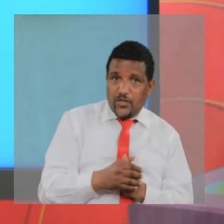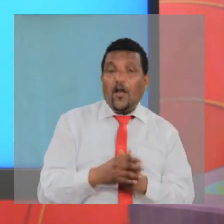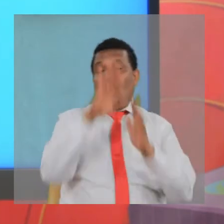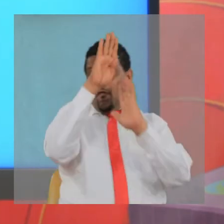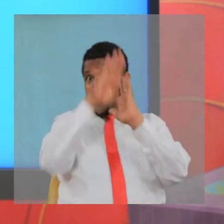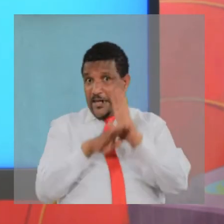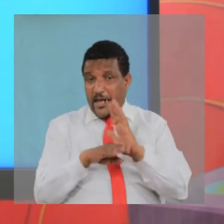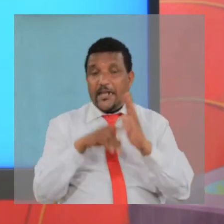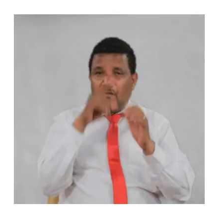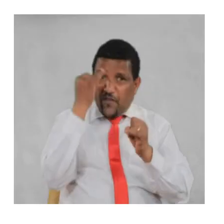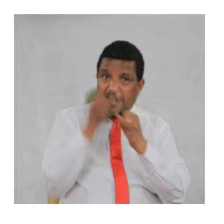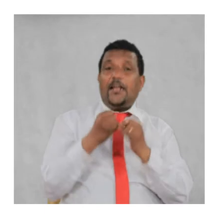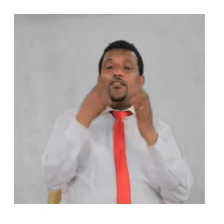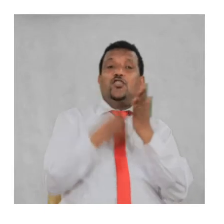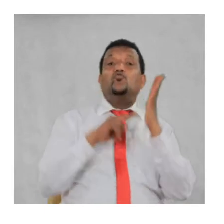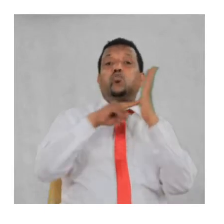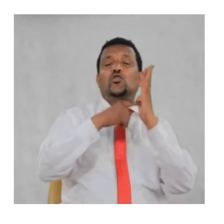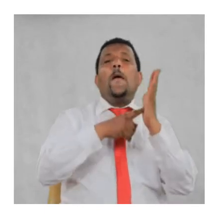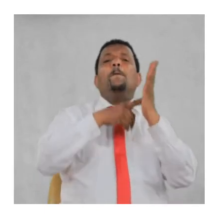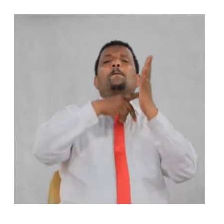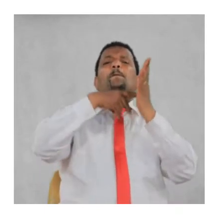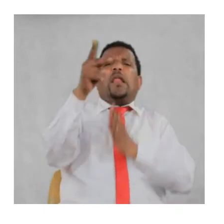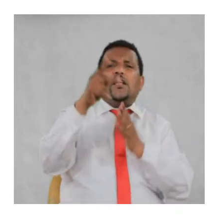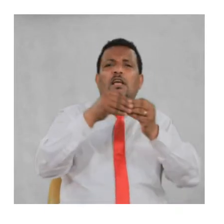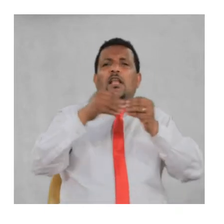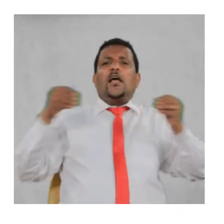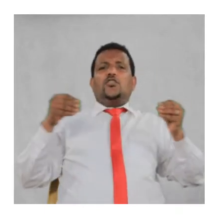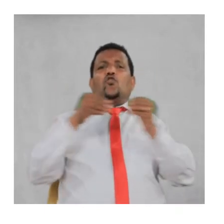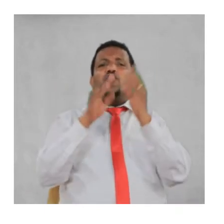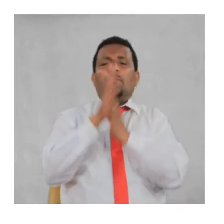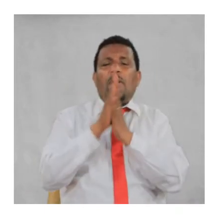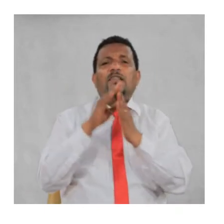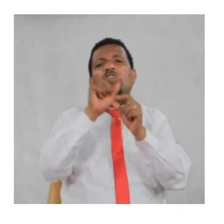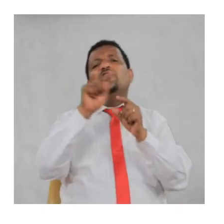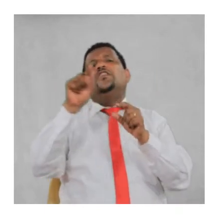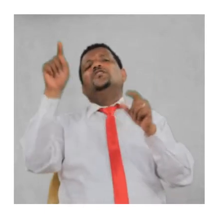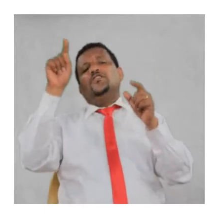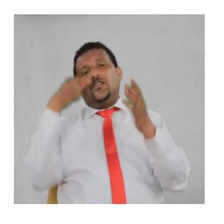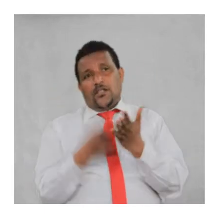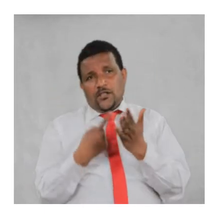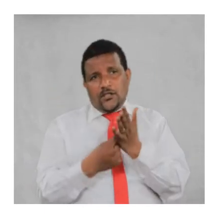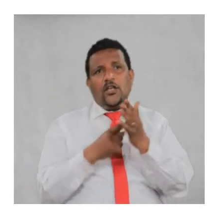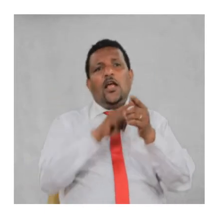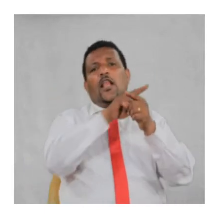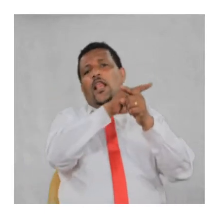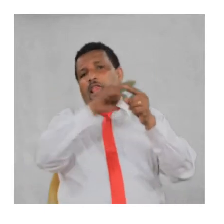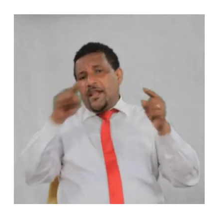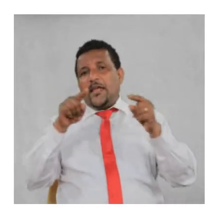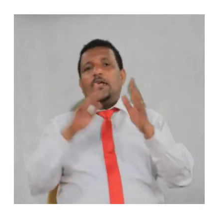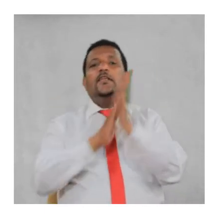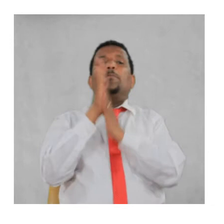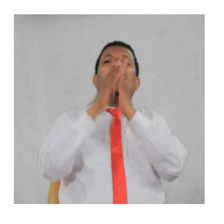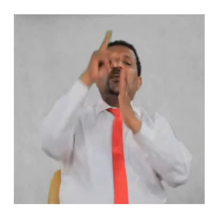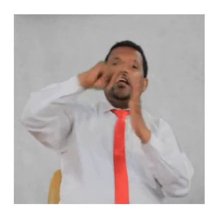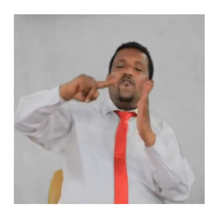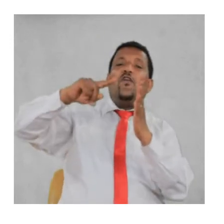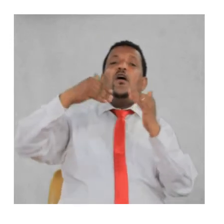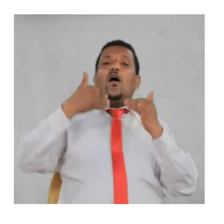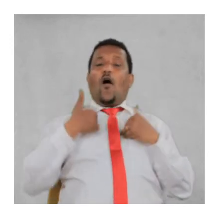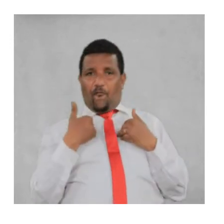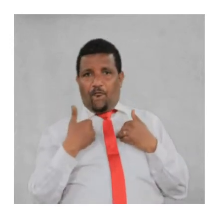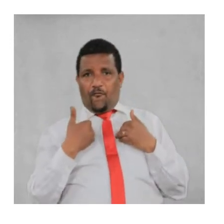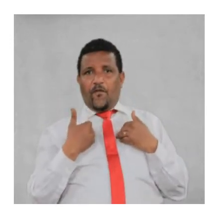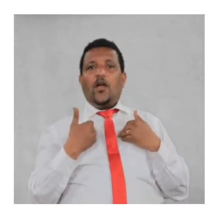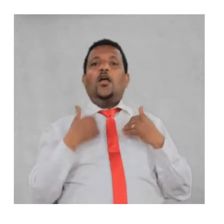finally, at this point, the price elasticity of demand is infinity, and this linear demand curve will have